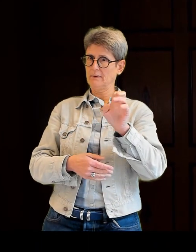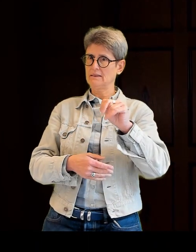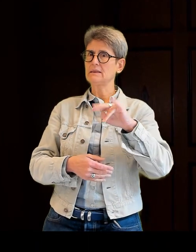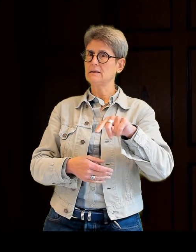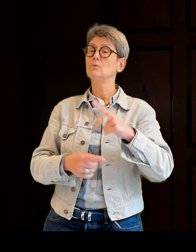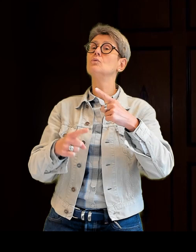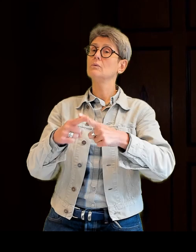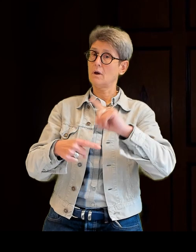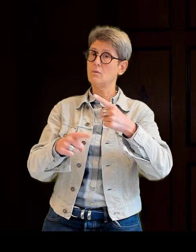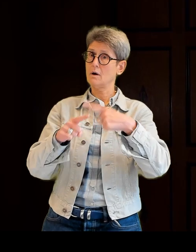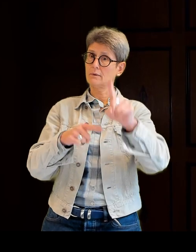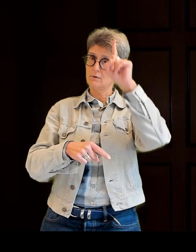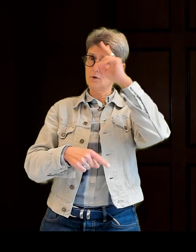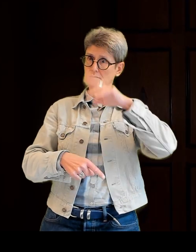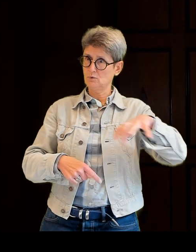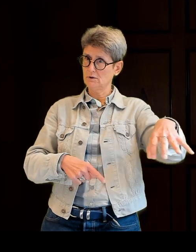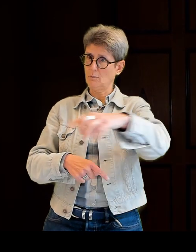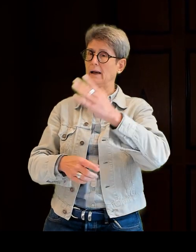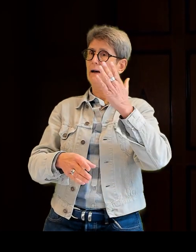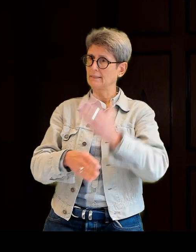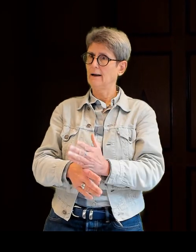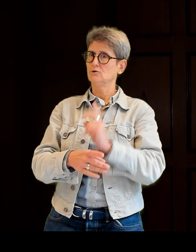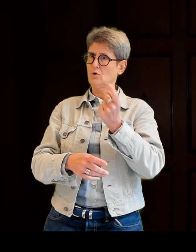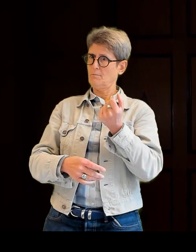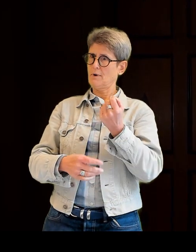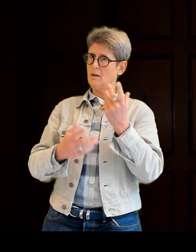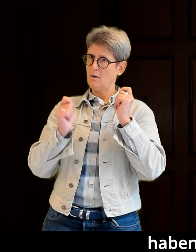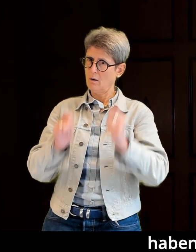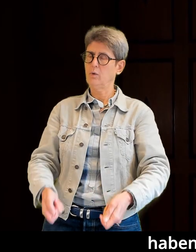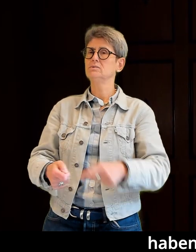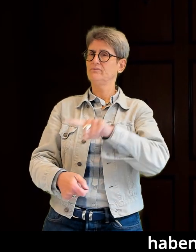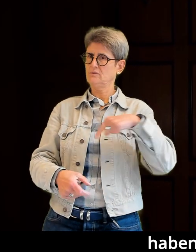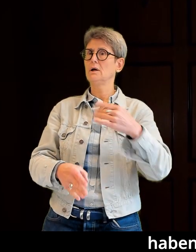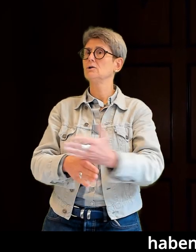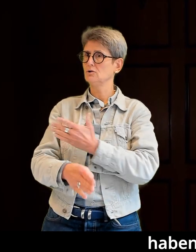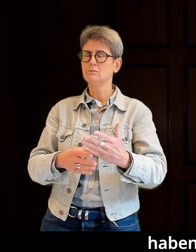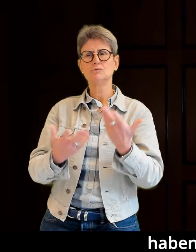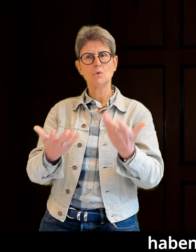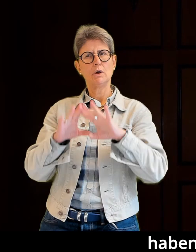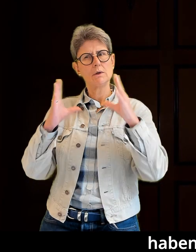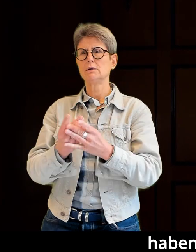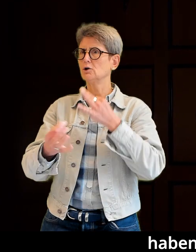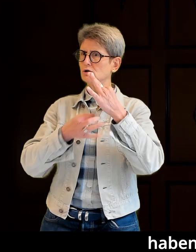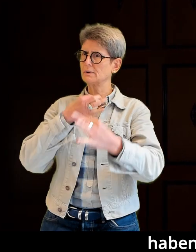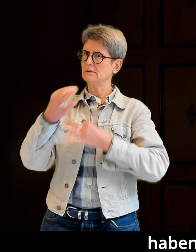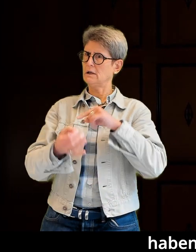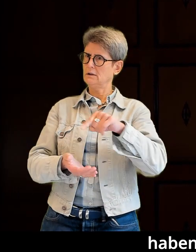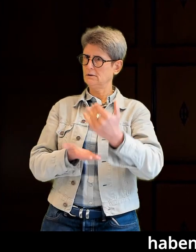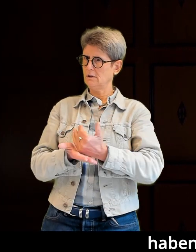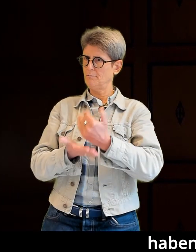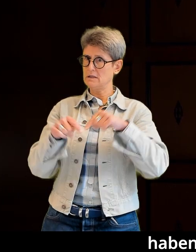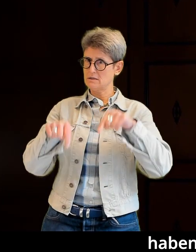German museums would finally happen in the very near future, we decided to present the entirety